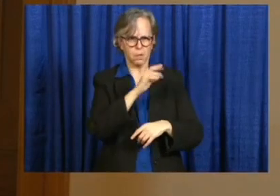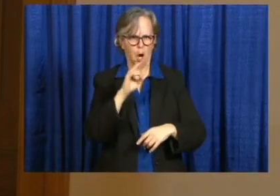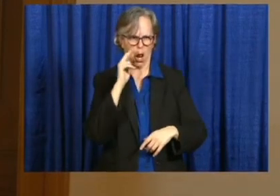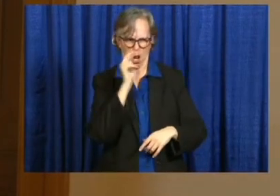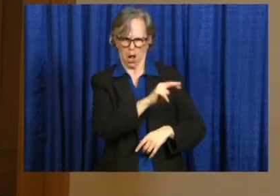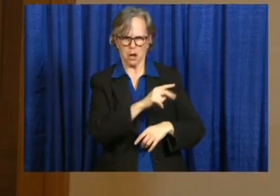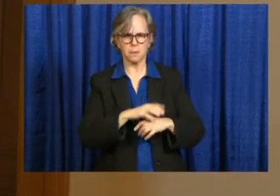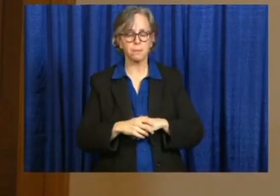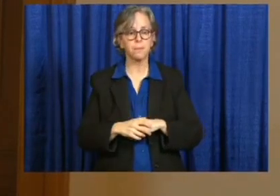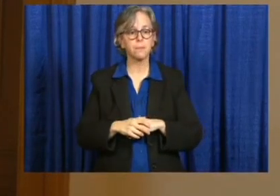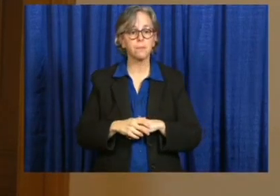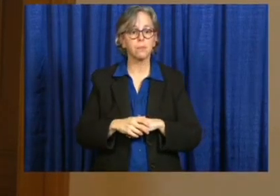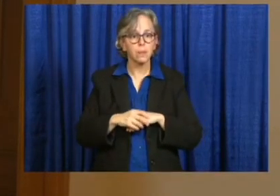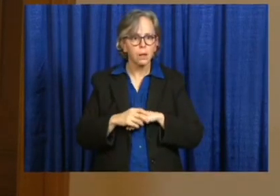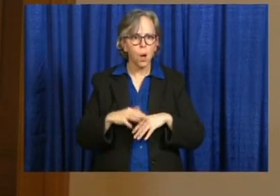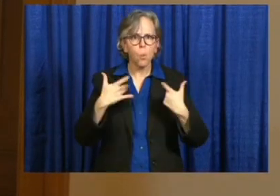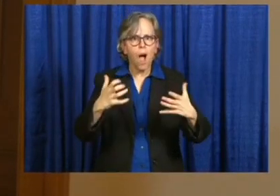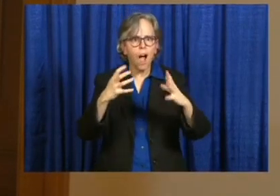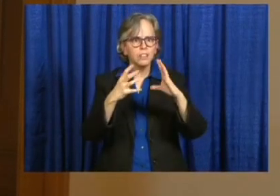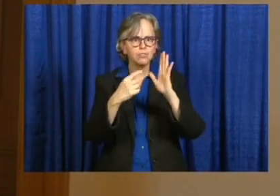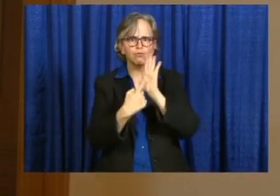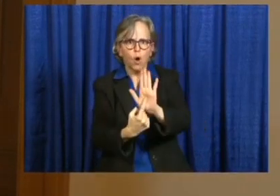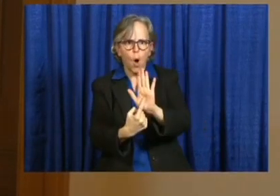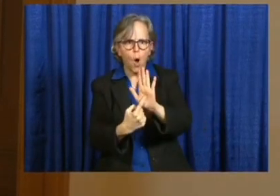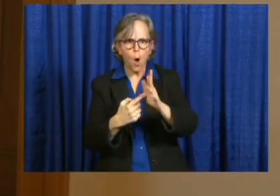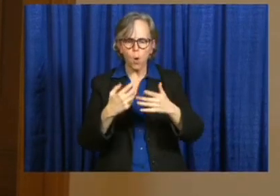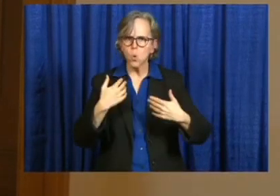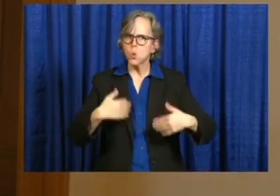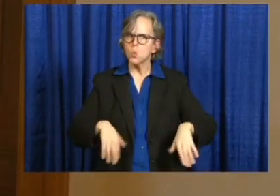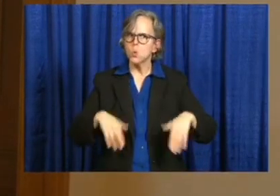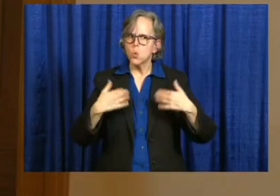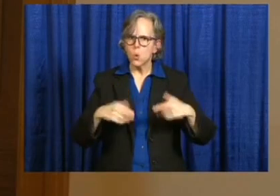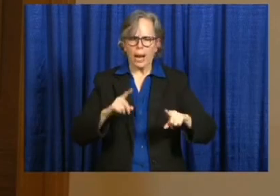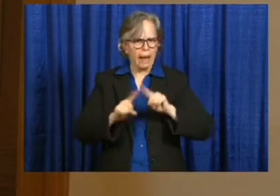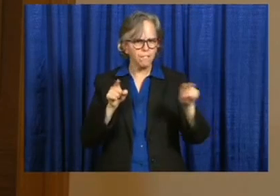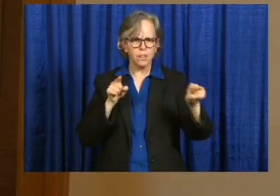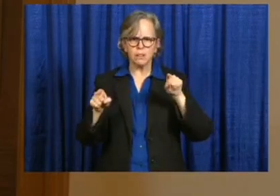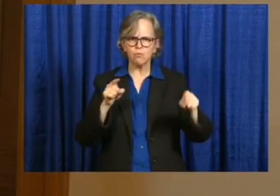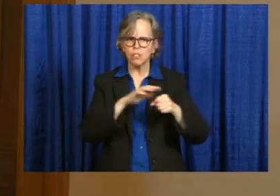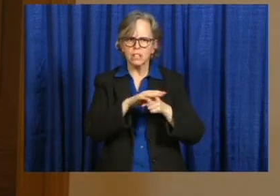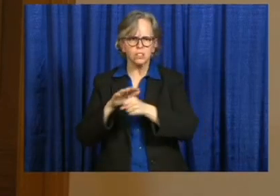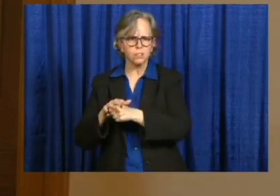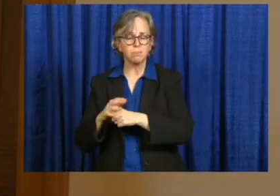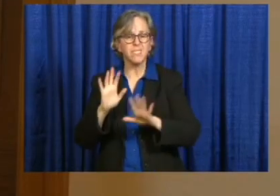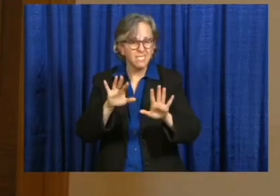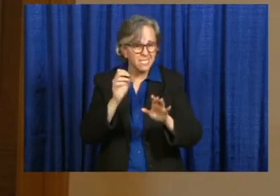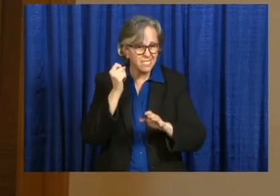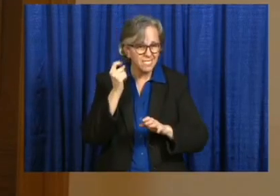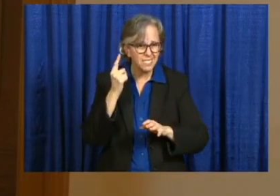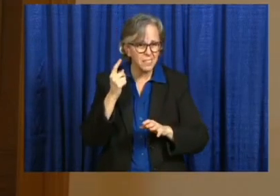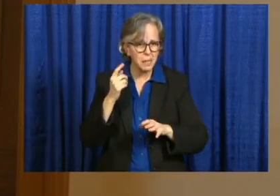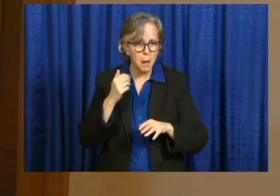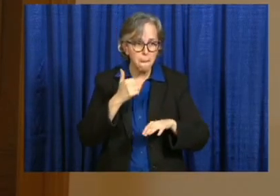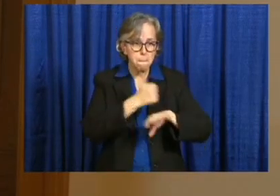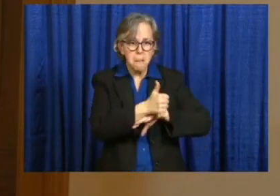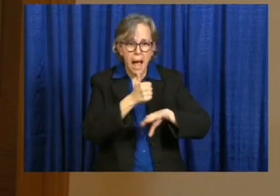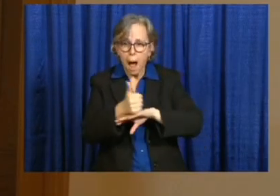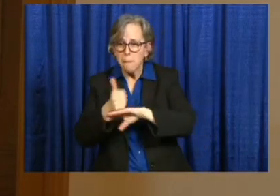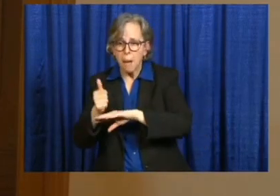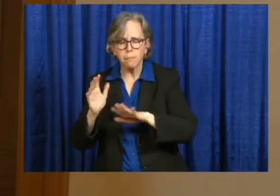this article. First of all, there's a lot of blaming and finger pointing going on right